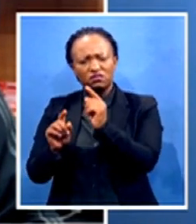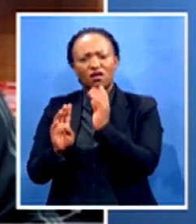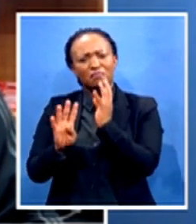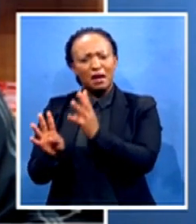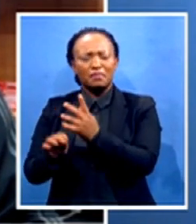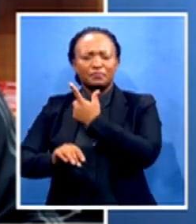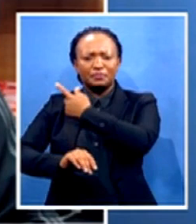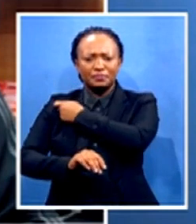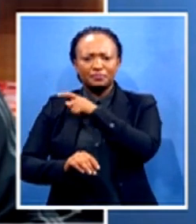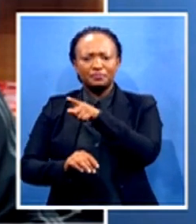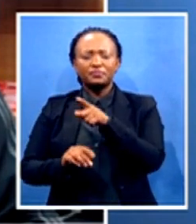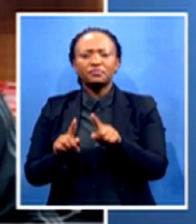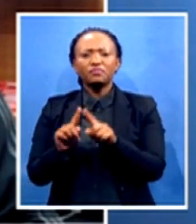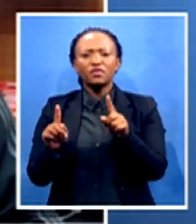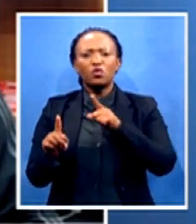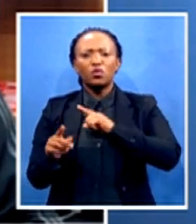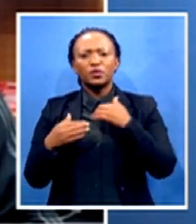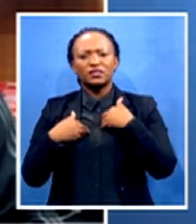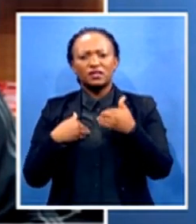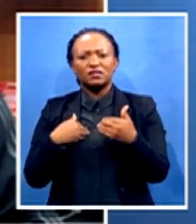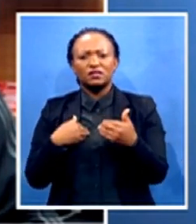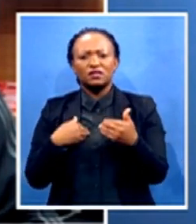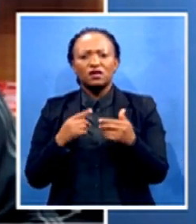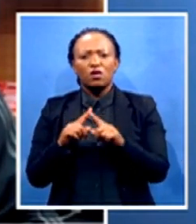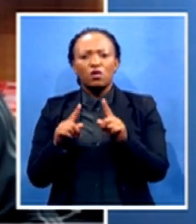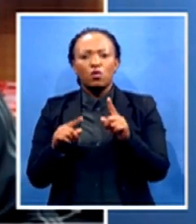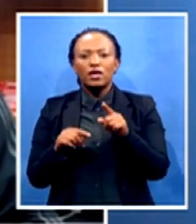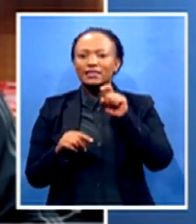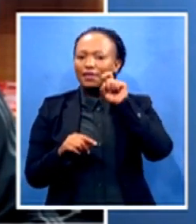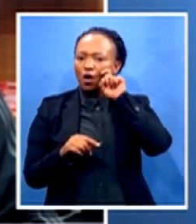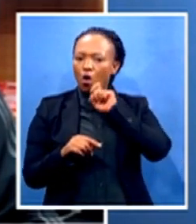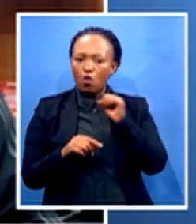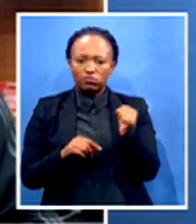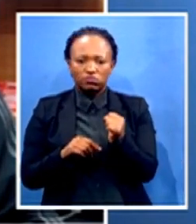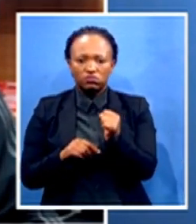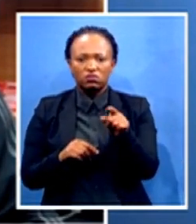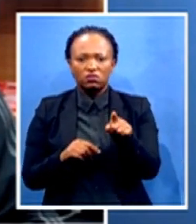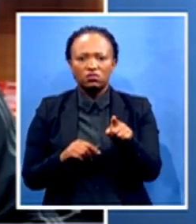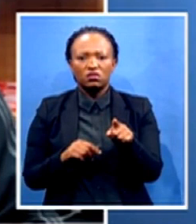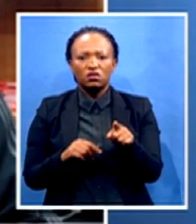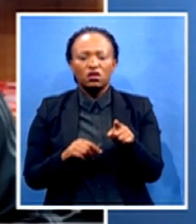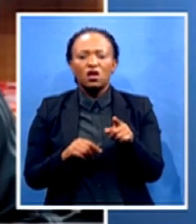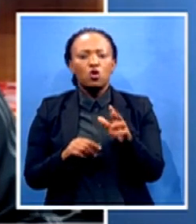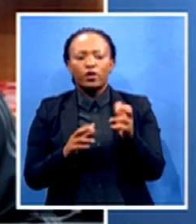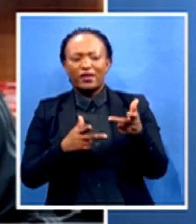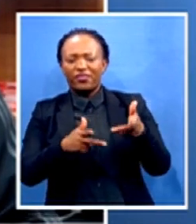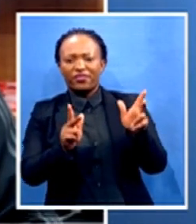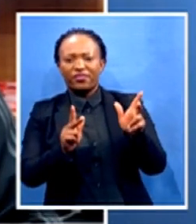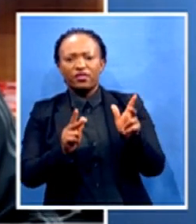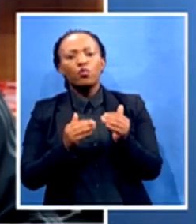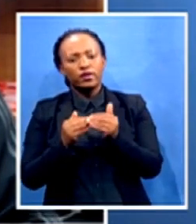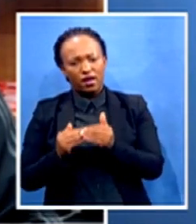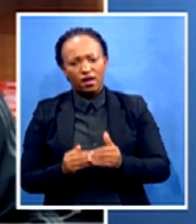our elderlies, to make sure that, they must see that they're not being abandoned, we care about them. But for me, yesterday, it